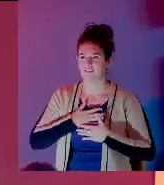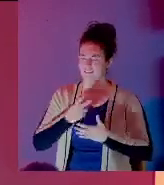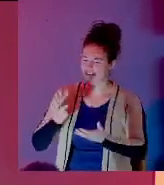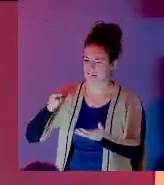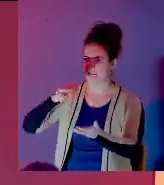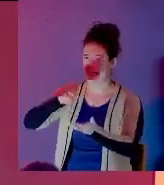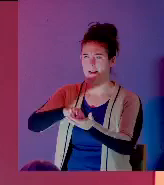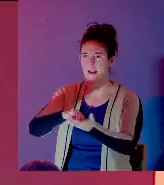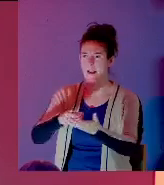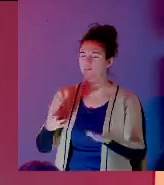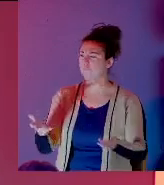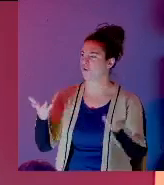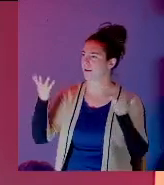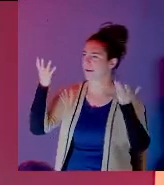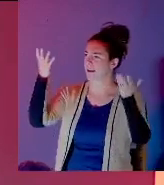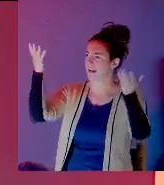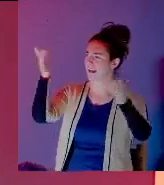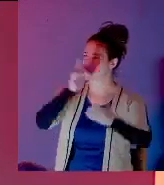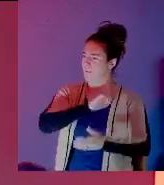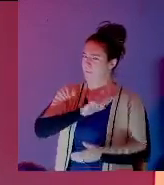Lord.